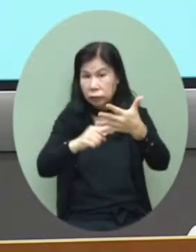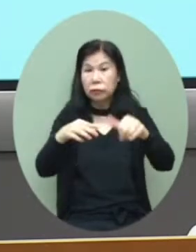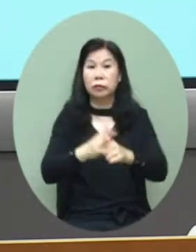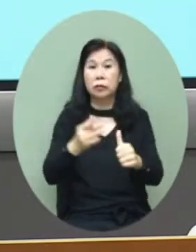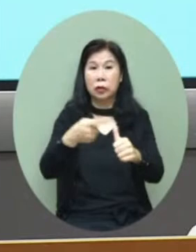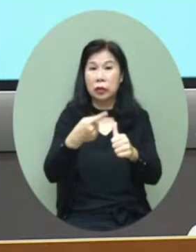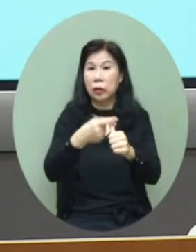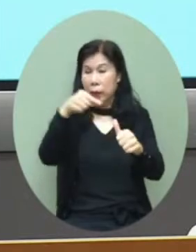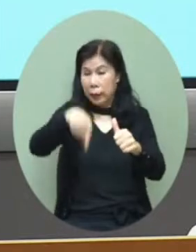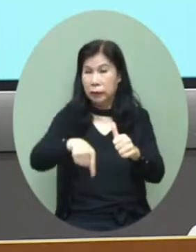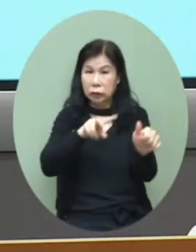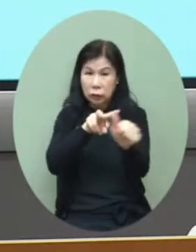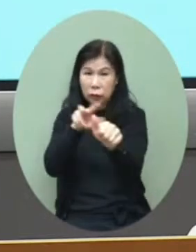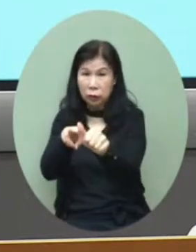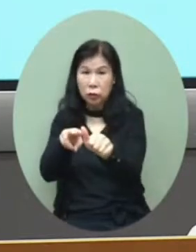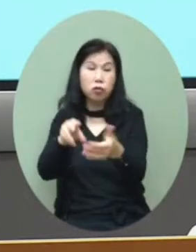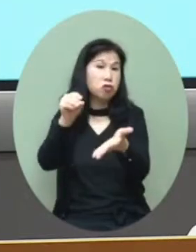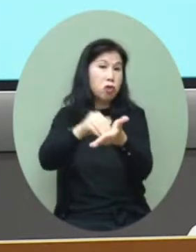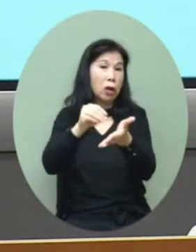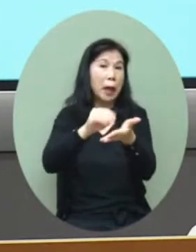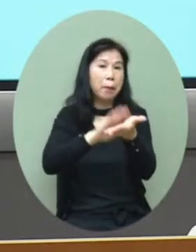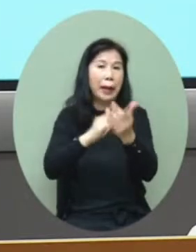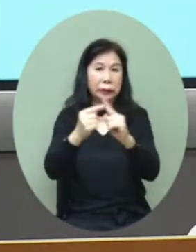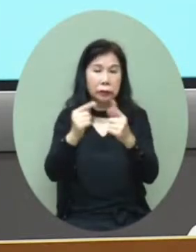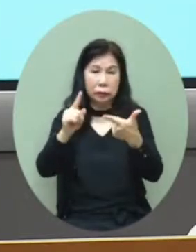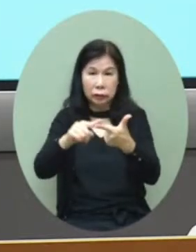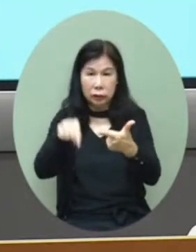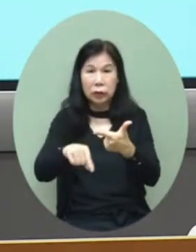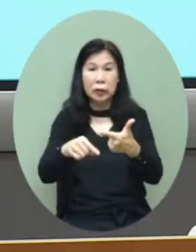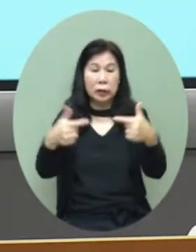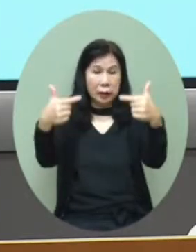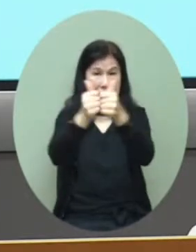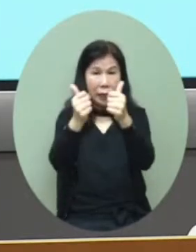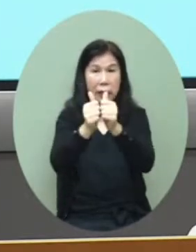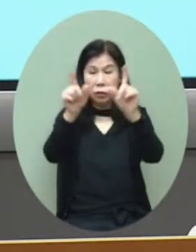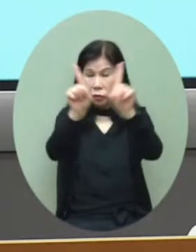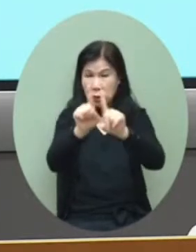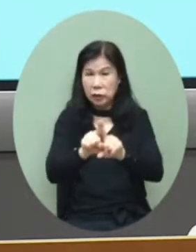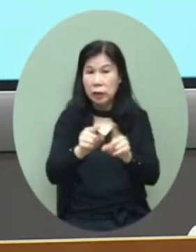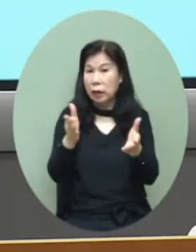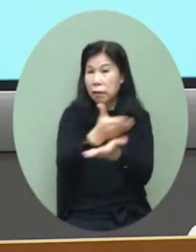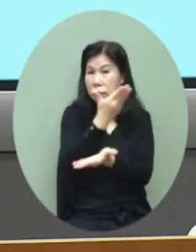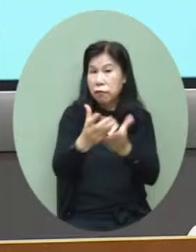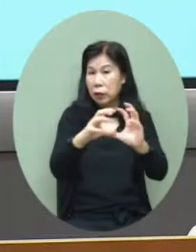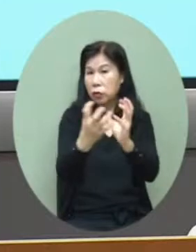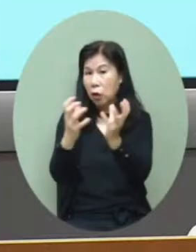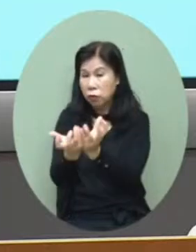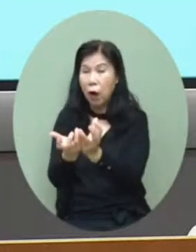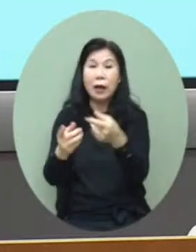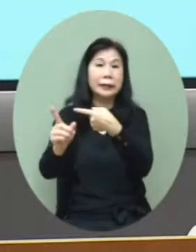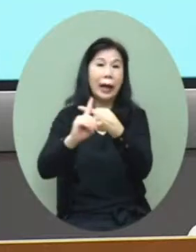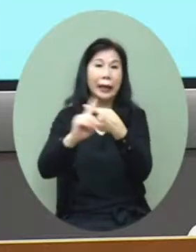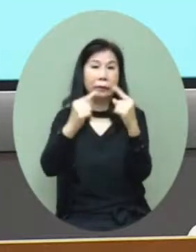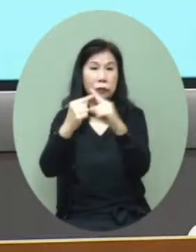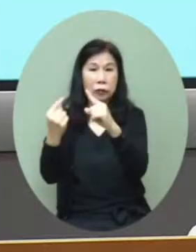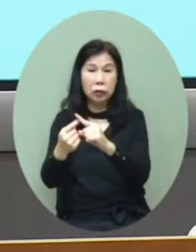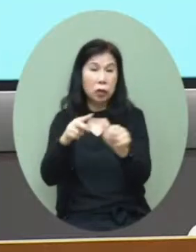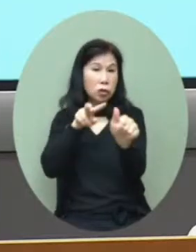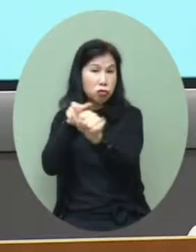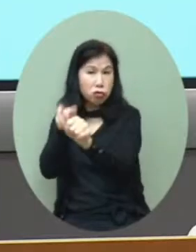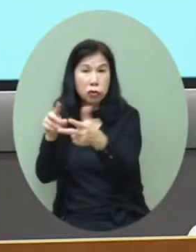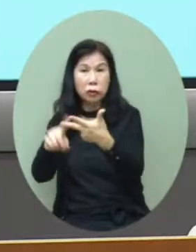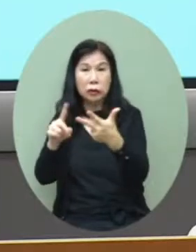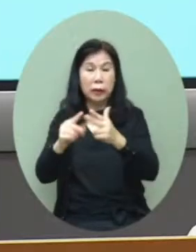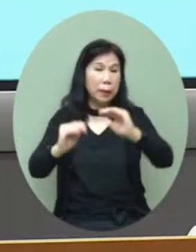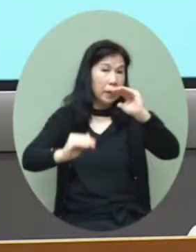effective solution that will achieve our 5 goals. That is, to identify